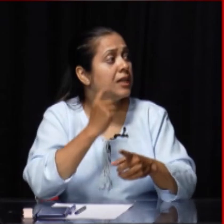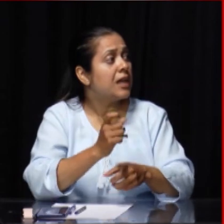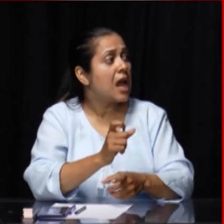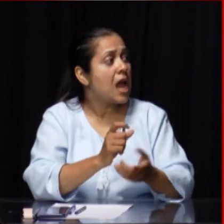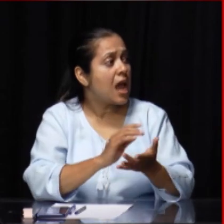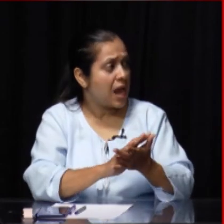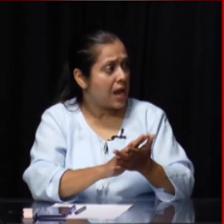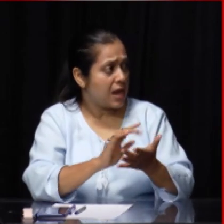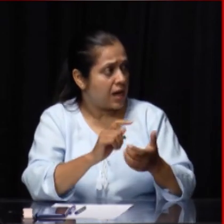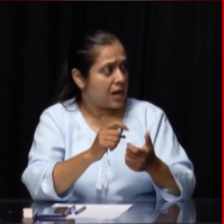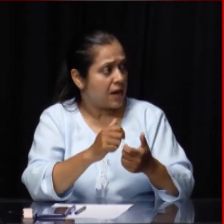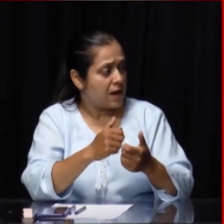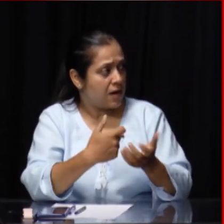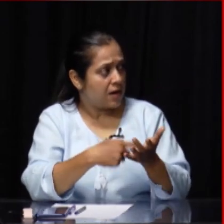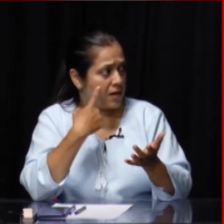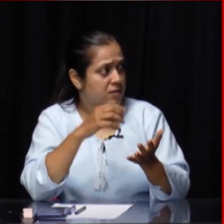hearing.